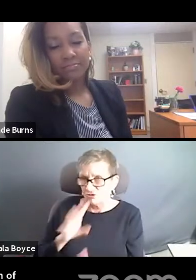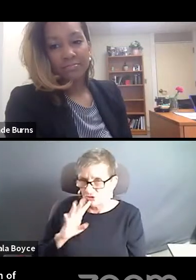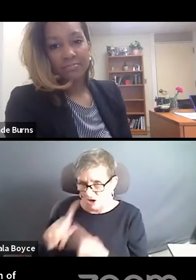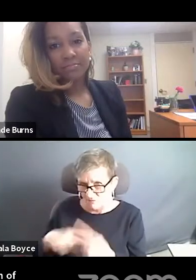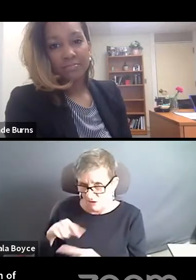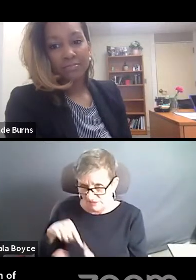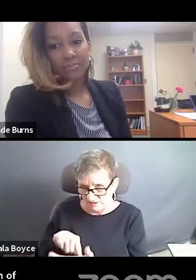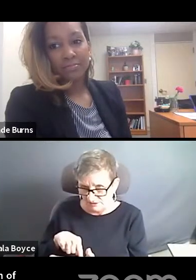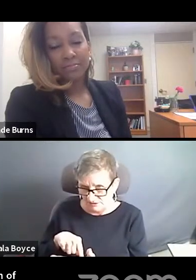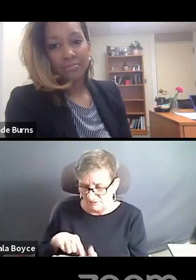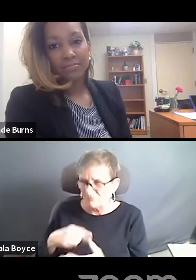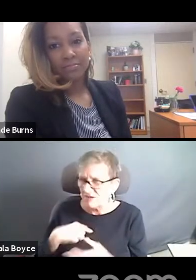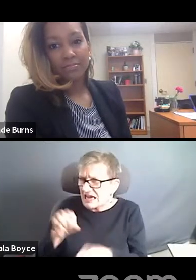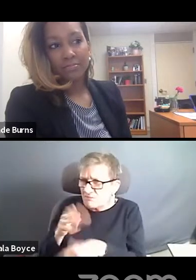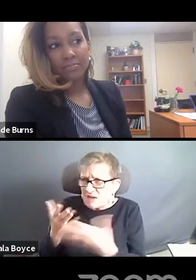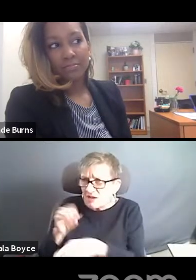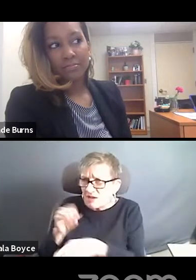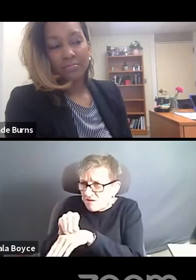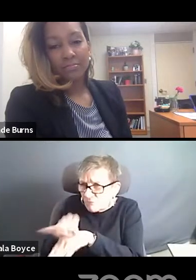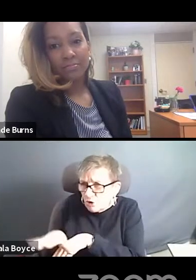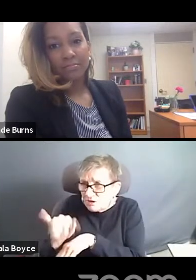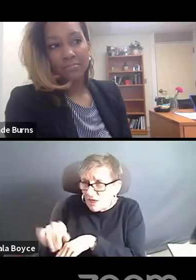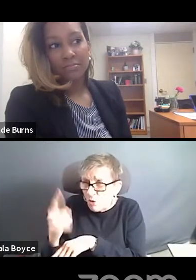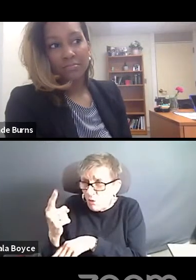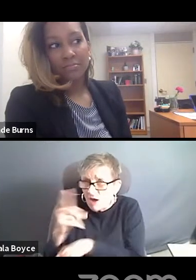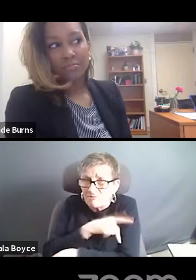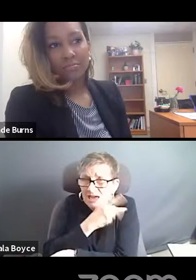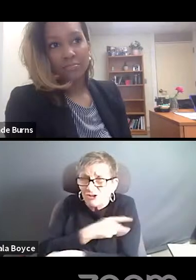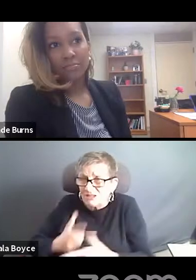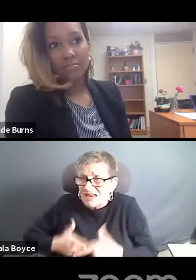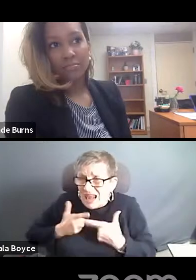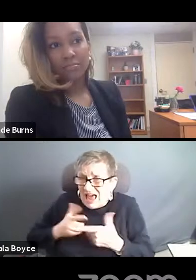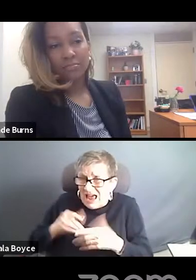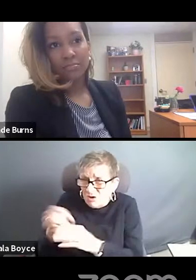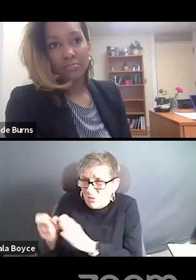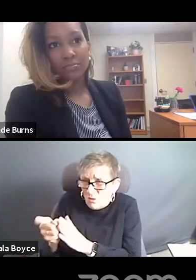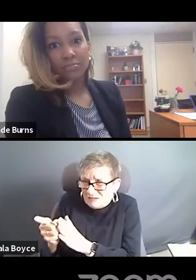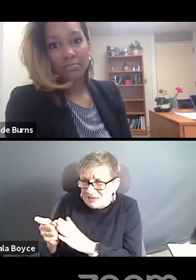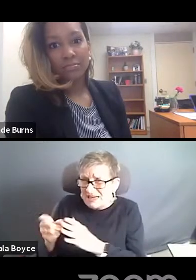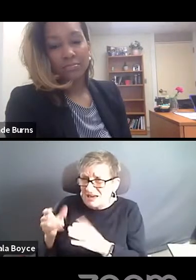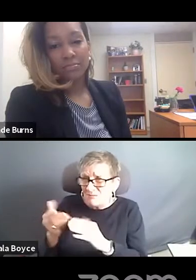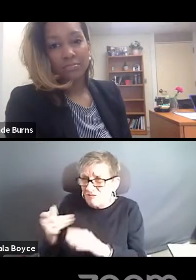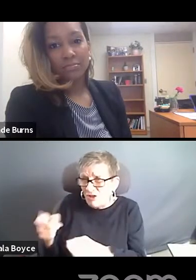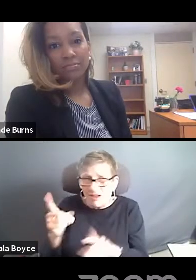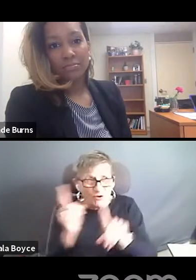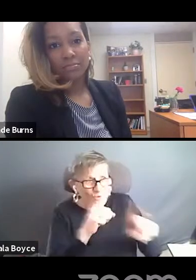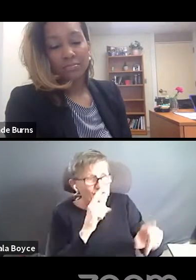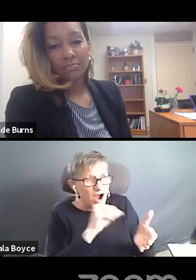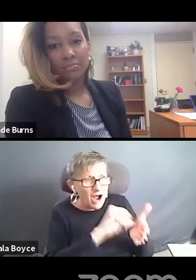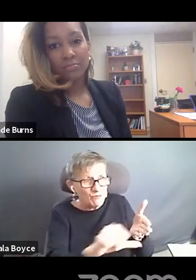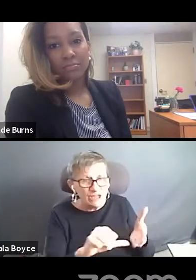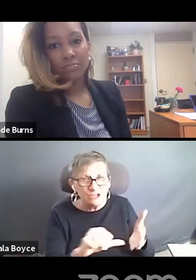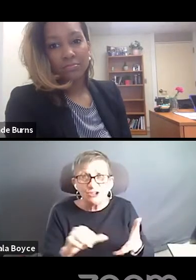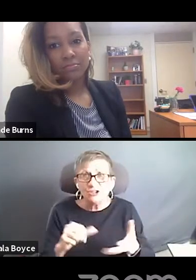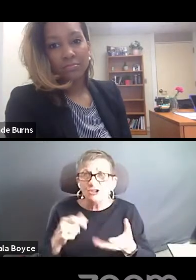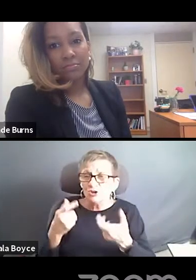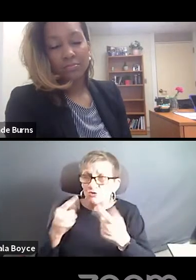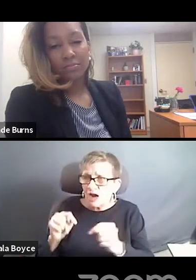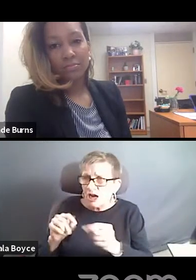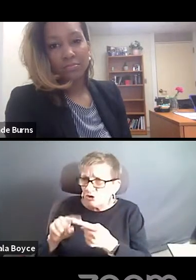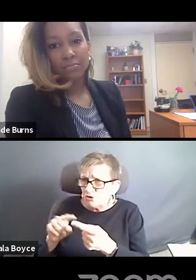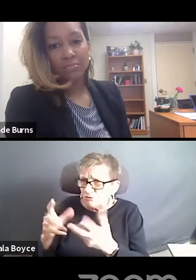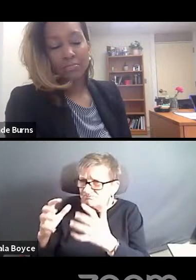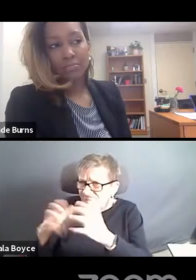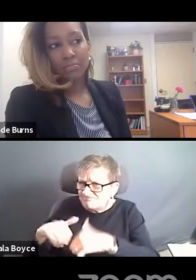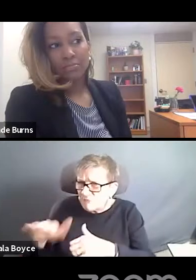have influence in that one patient's life in that moment before they have an operation to dispel misinformation,